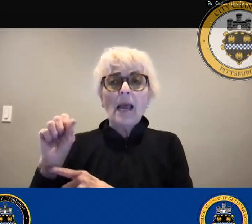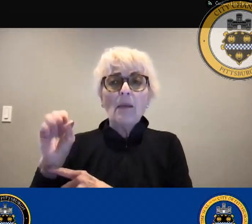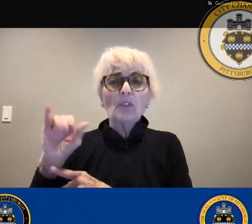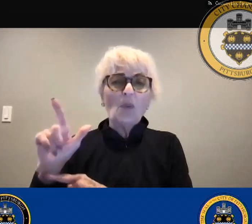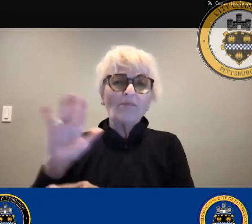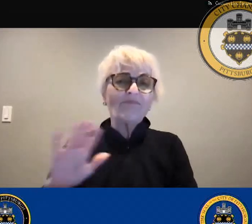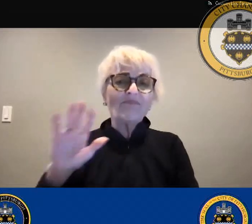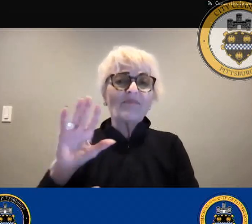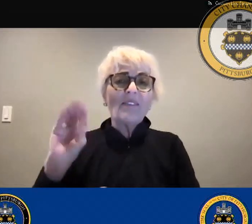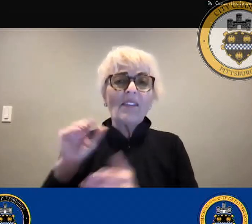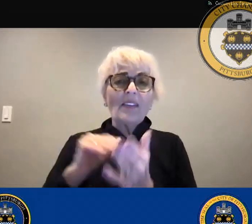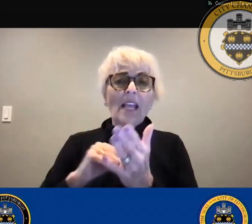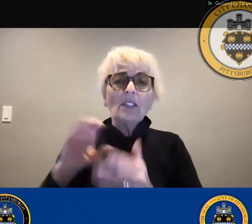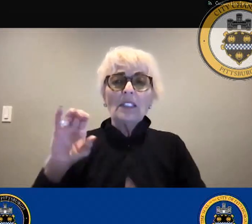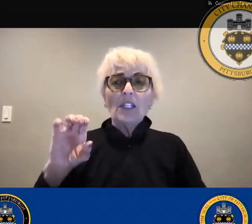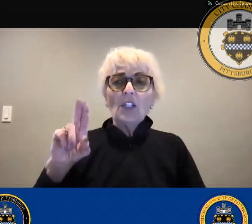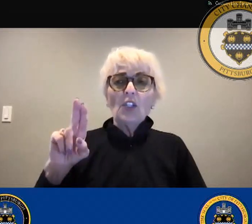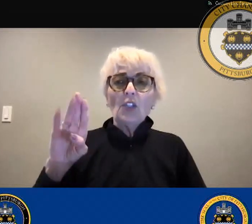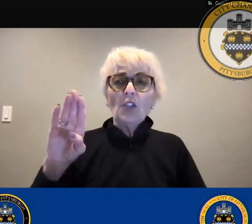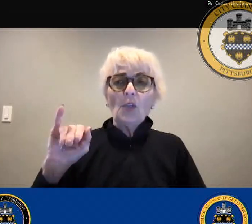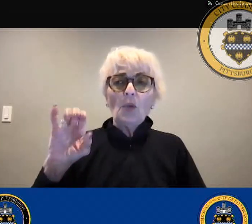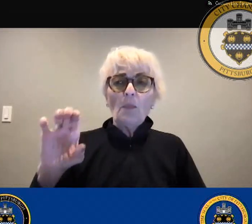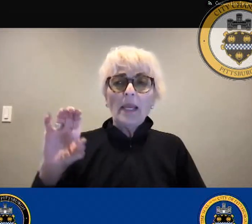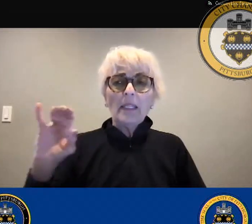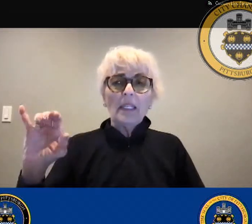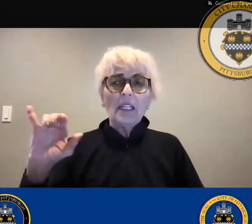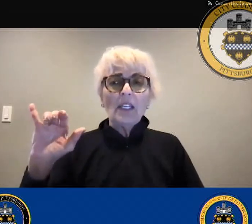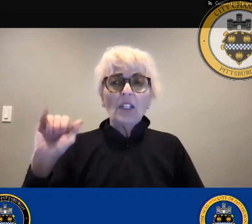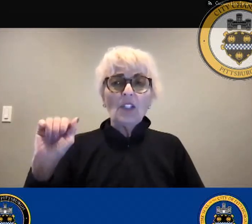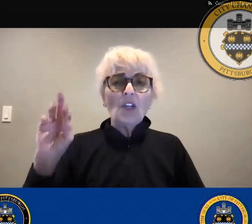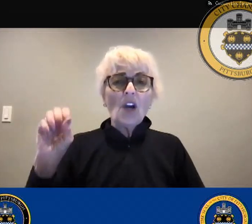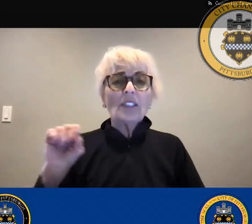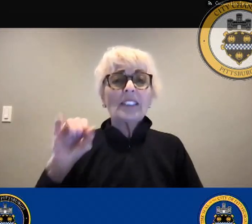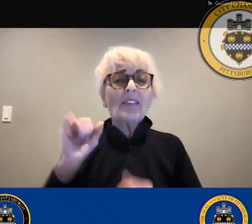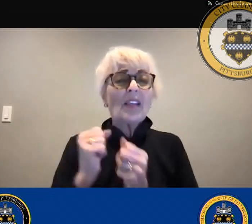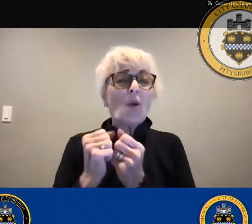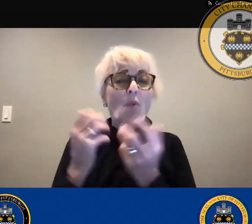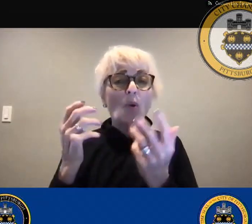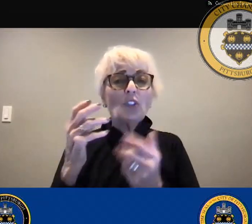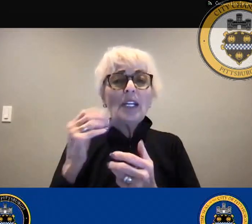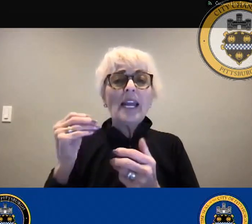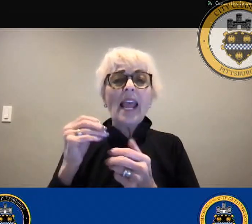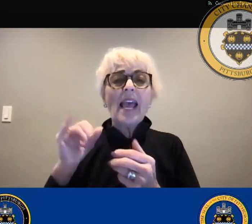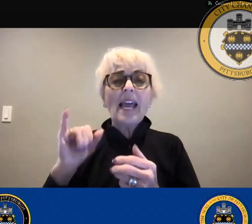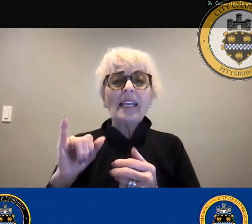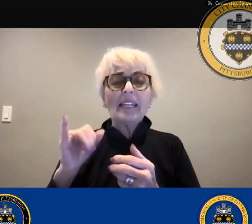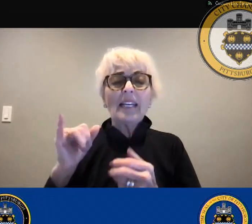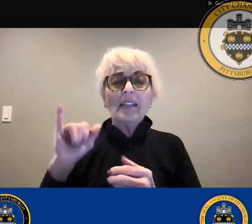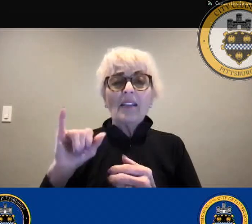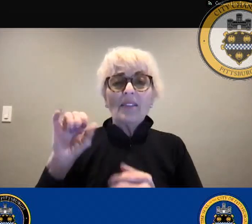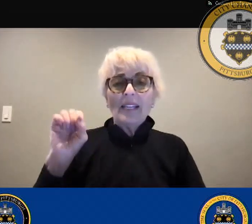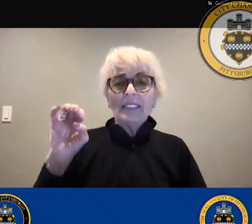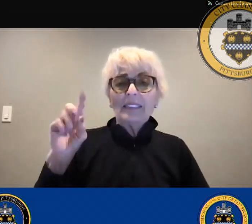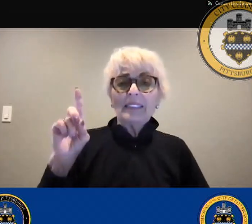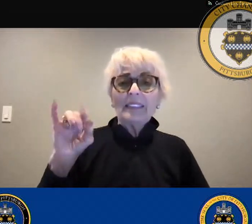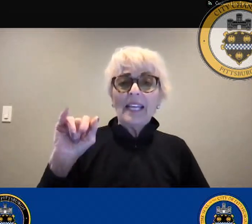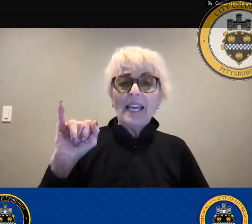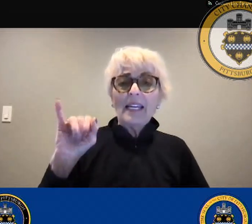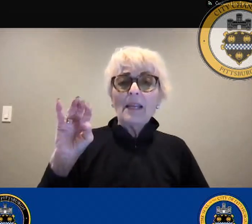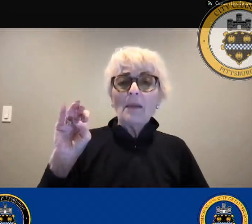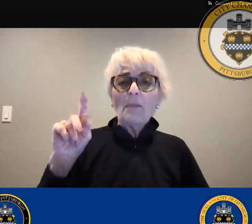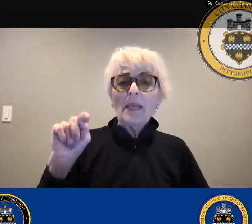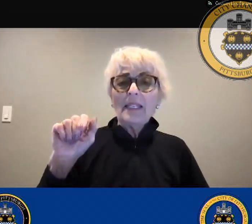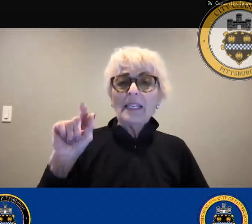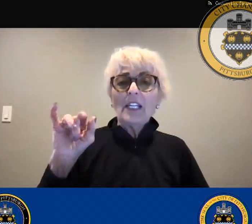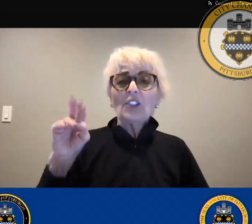cubic yards. Lastly, you will note that erosion and sedimentation control measures prior to soil placement will occur on